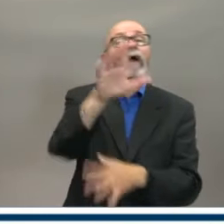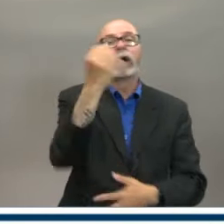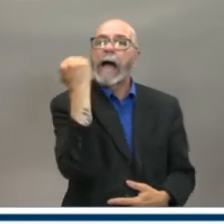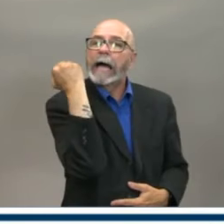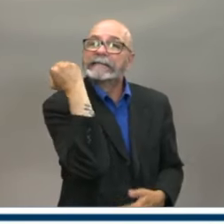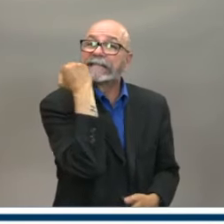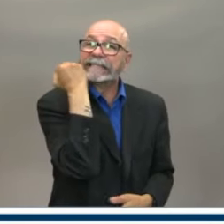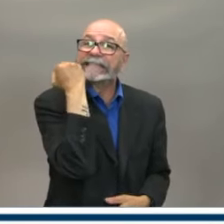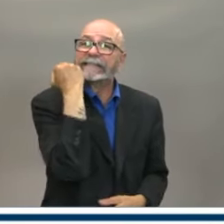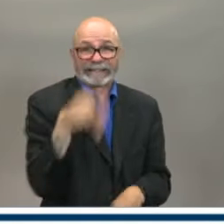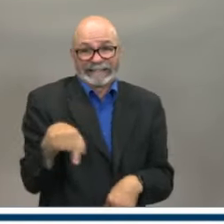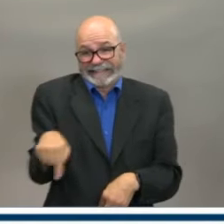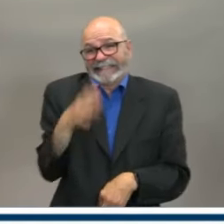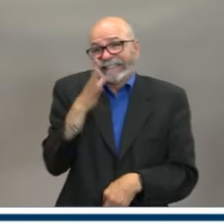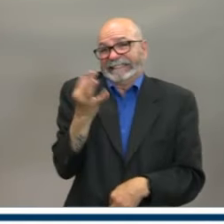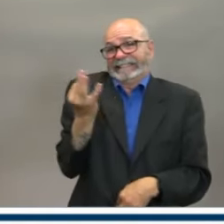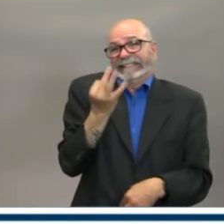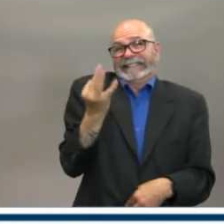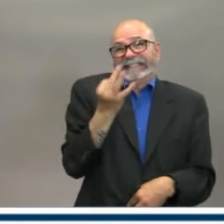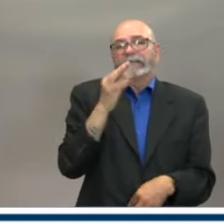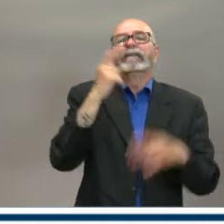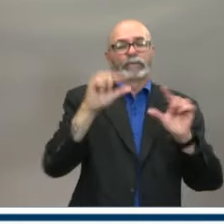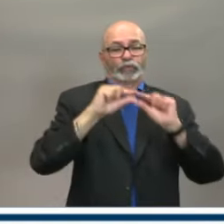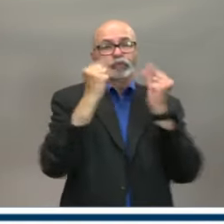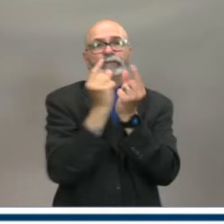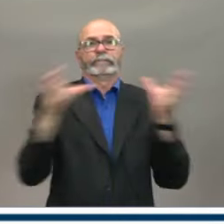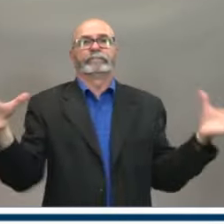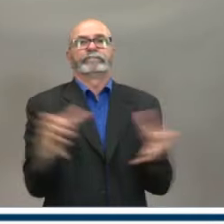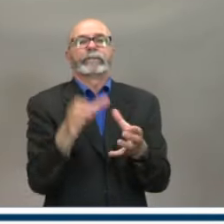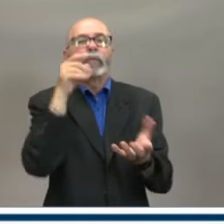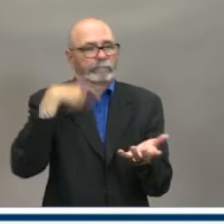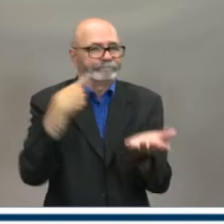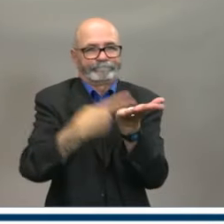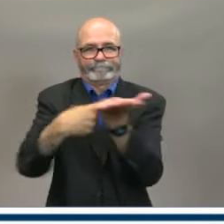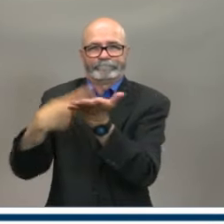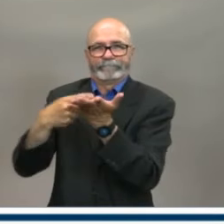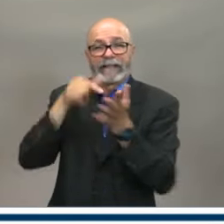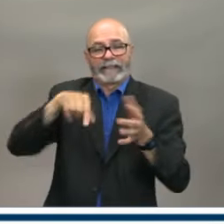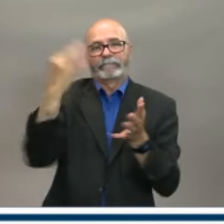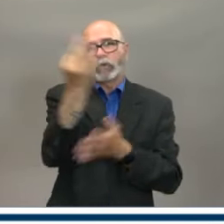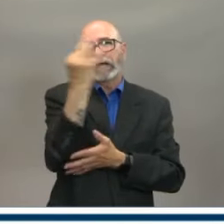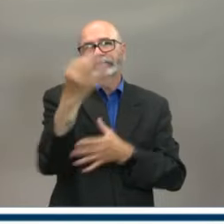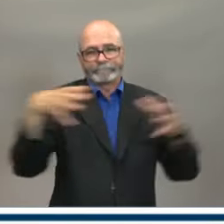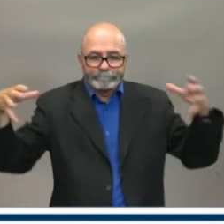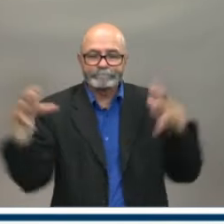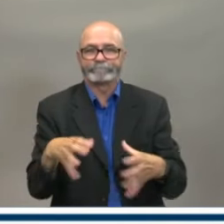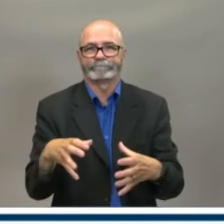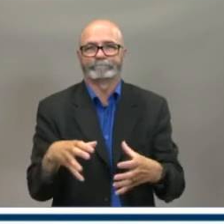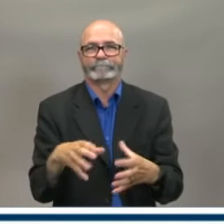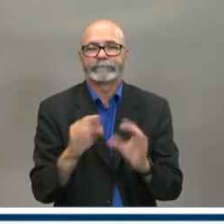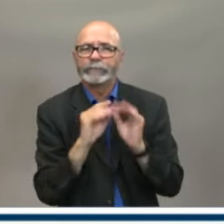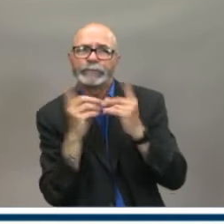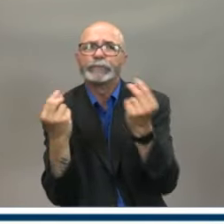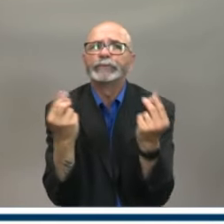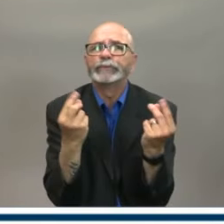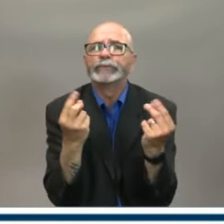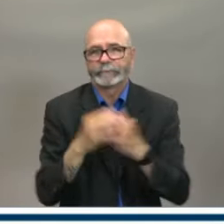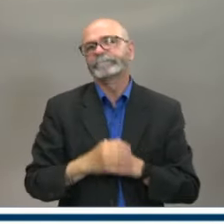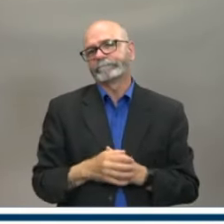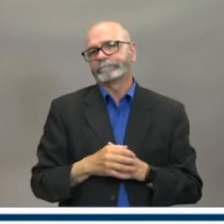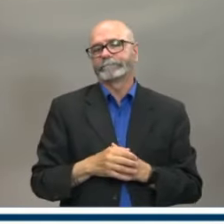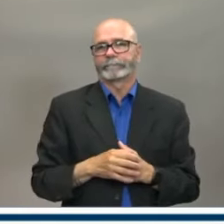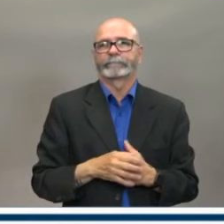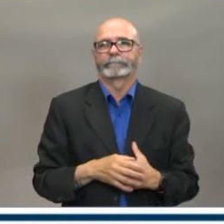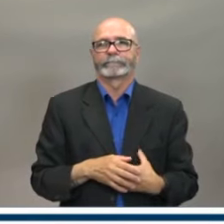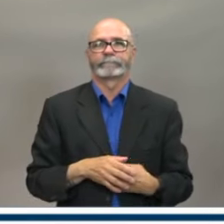Friday to meet with the dental community about how they can slowly start to expand their services in a safe manner. Natasha, do you